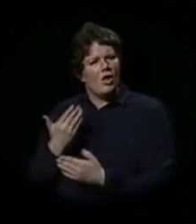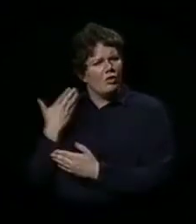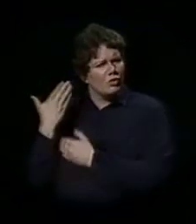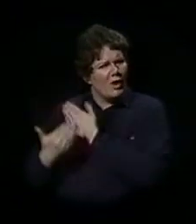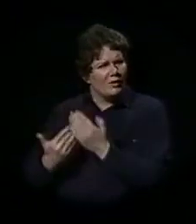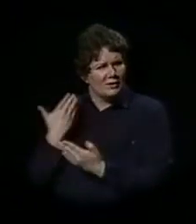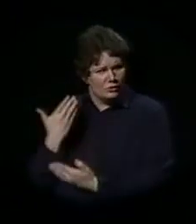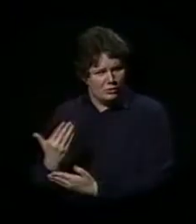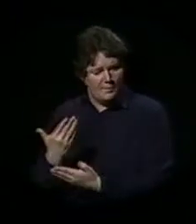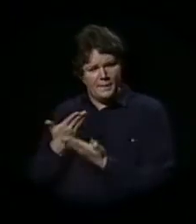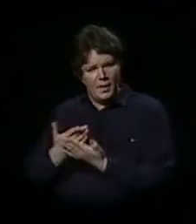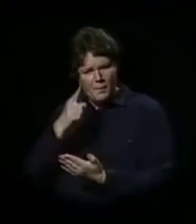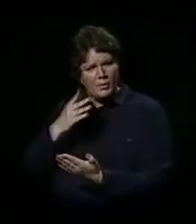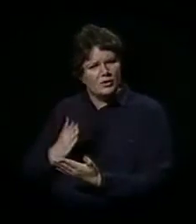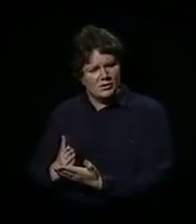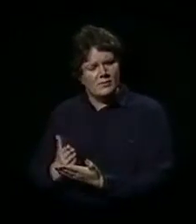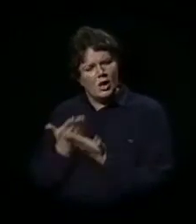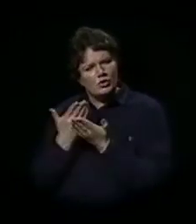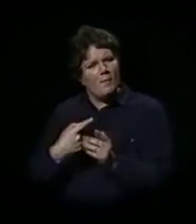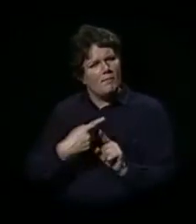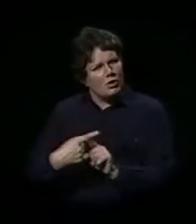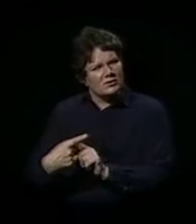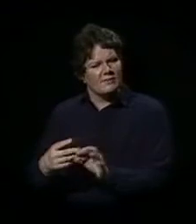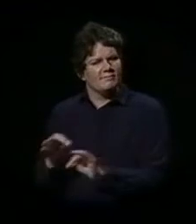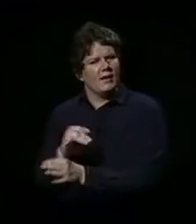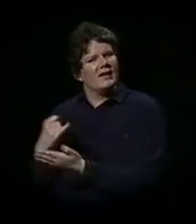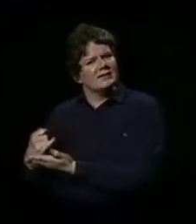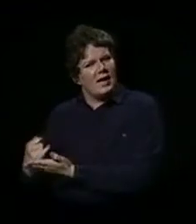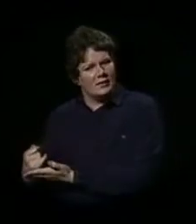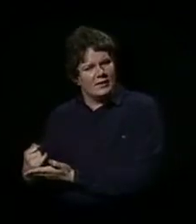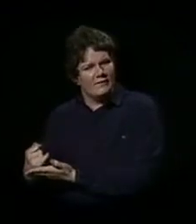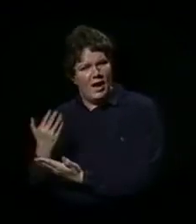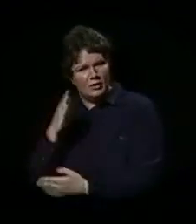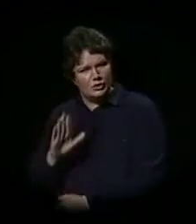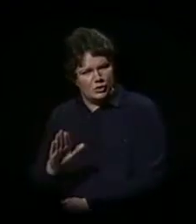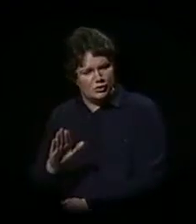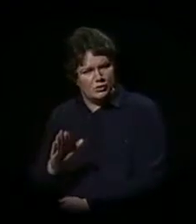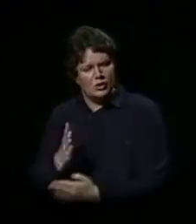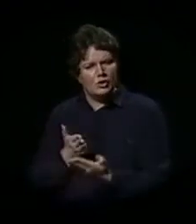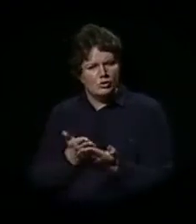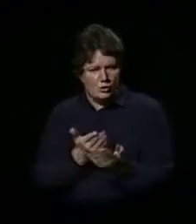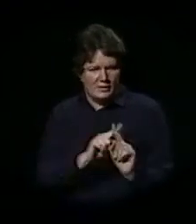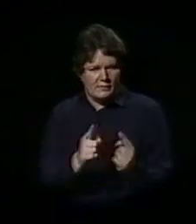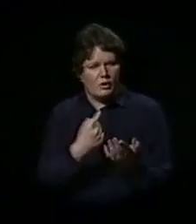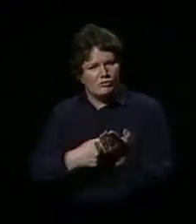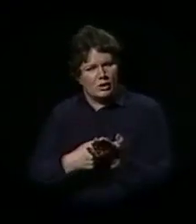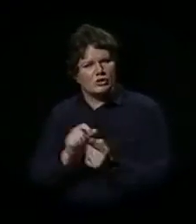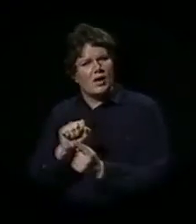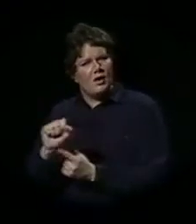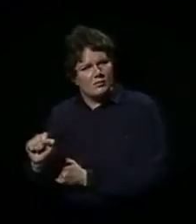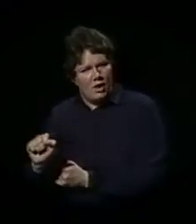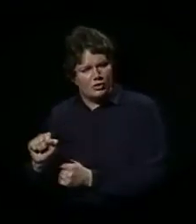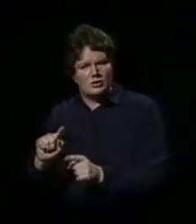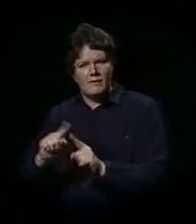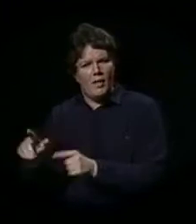Buddhism has shown a positive rather than a negative attitude towards the religions and cultures of the countries to which it spread. It has